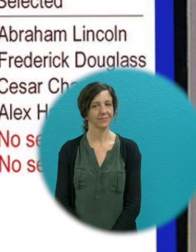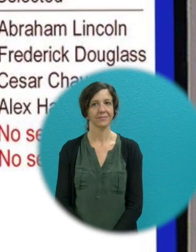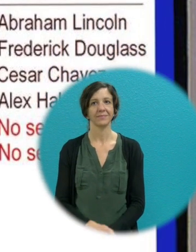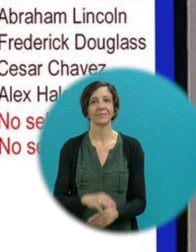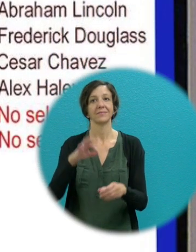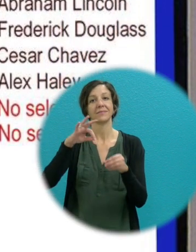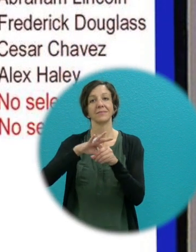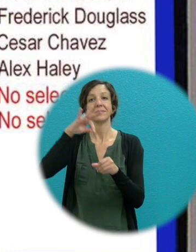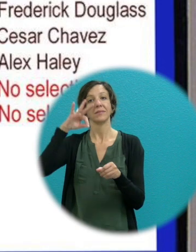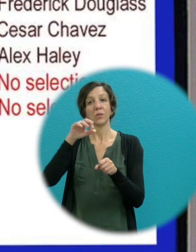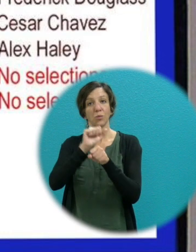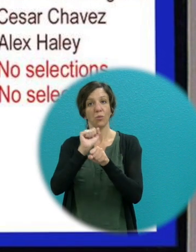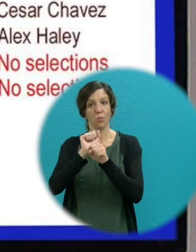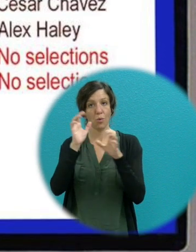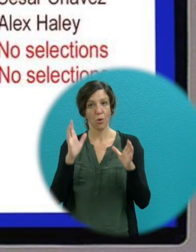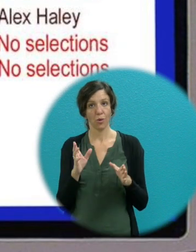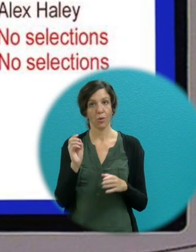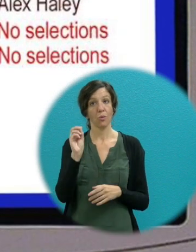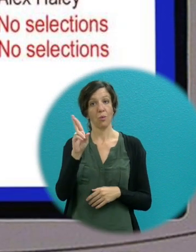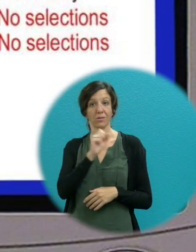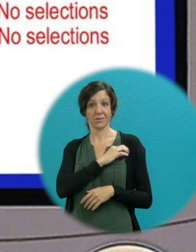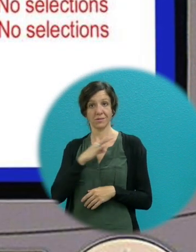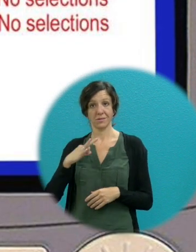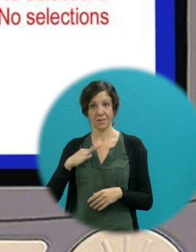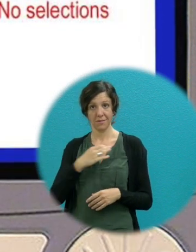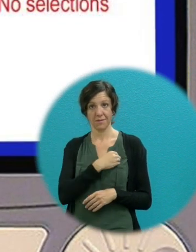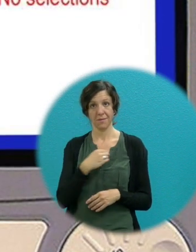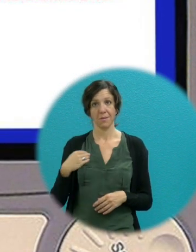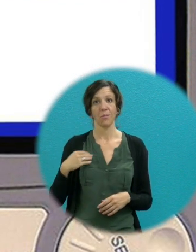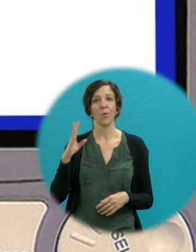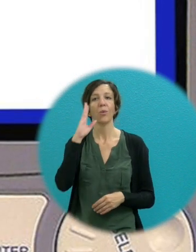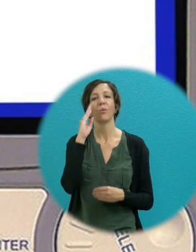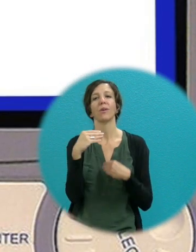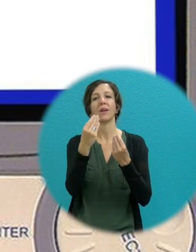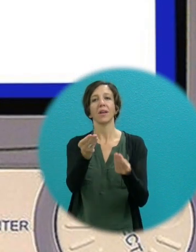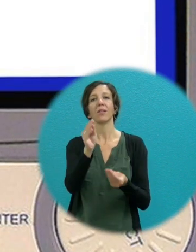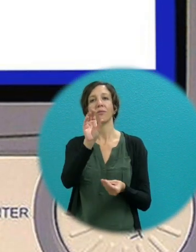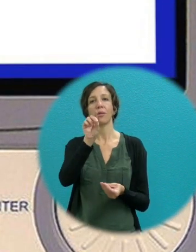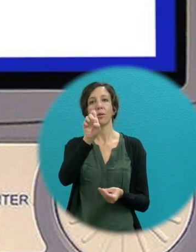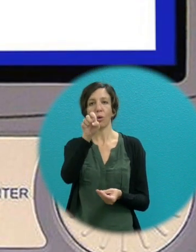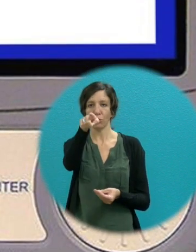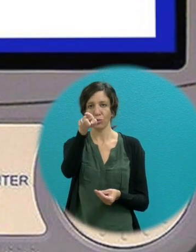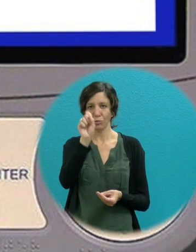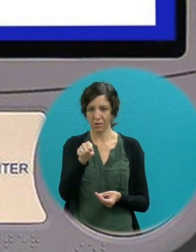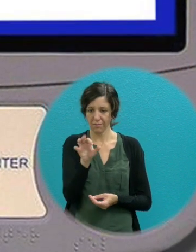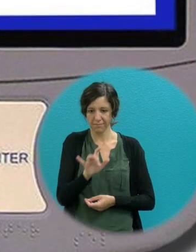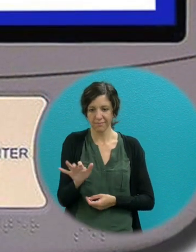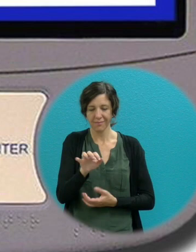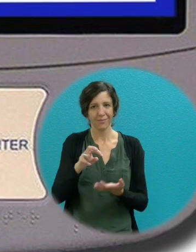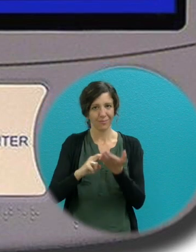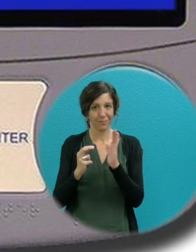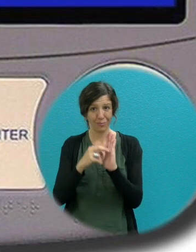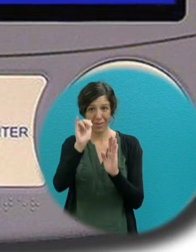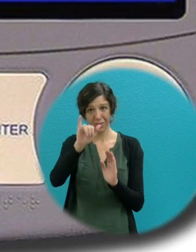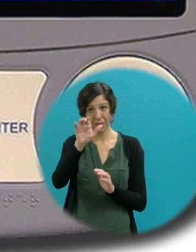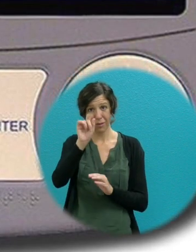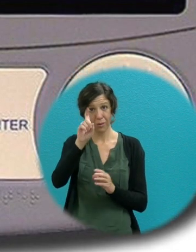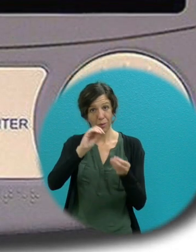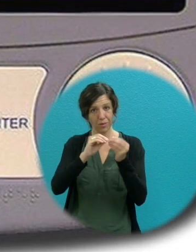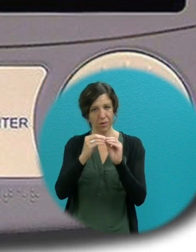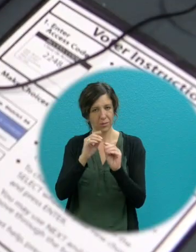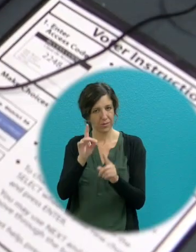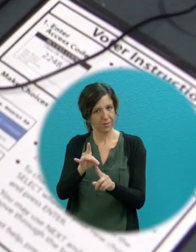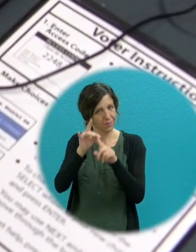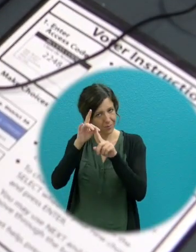election worker, staff member, will give you a code that you can put in so only you can access the ballot that you're supposed to be